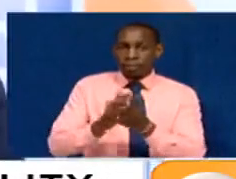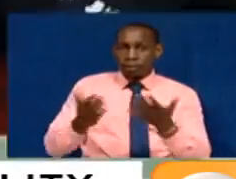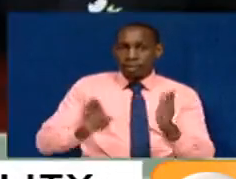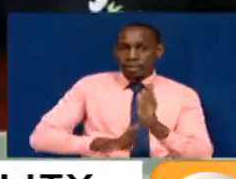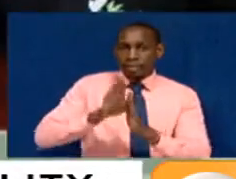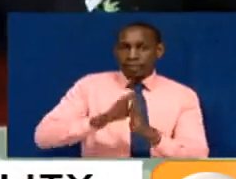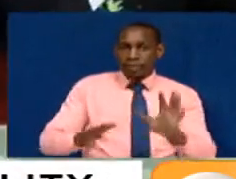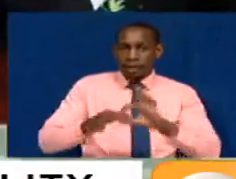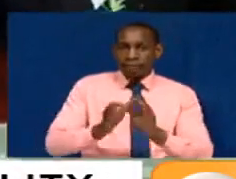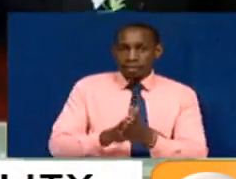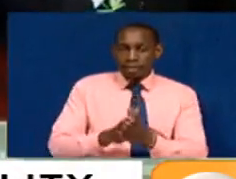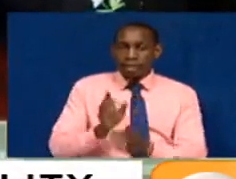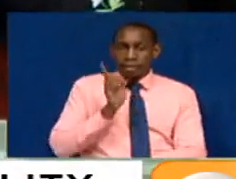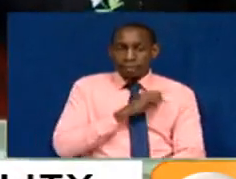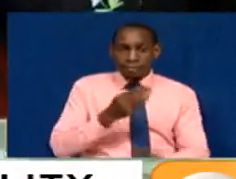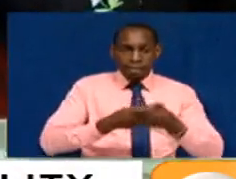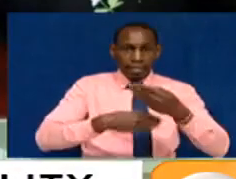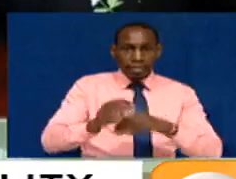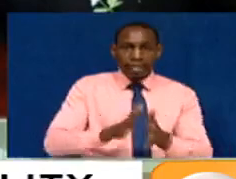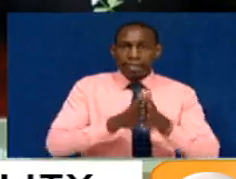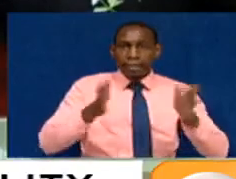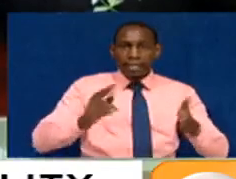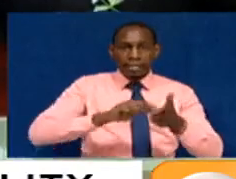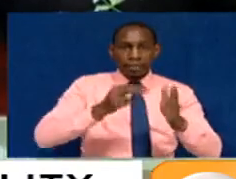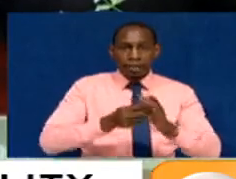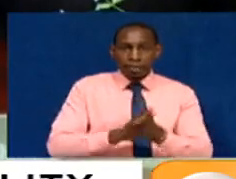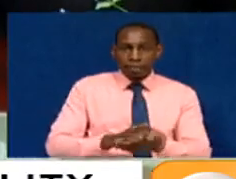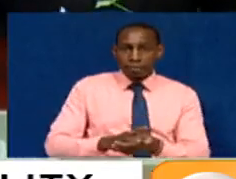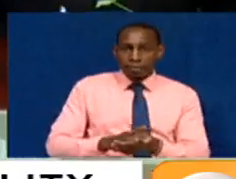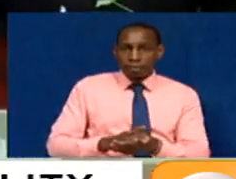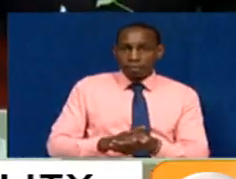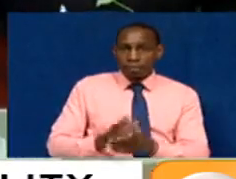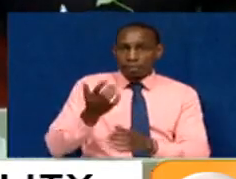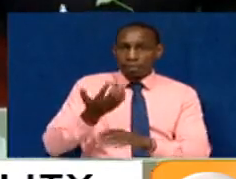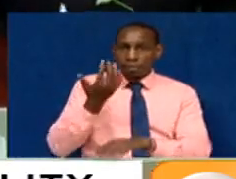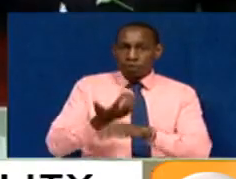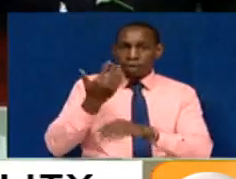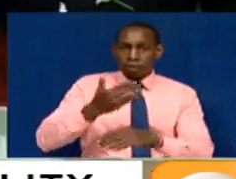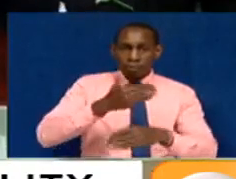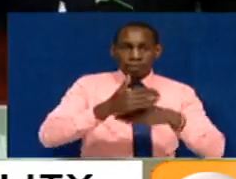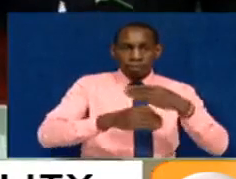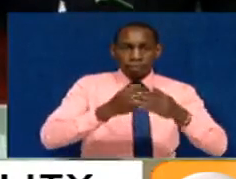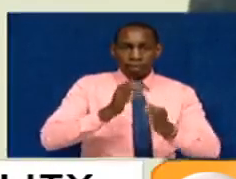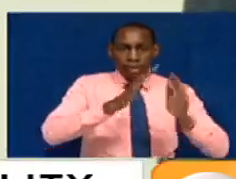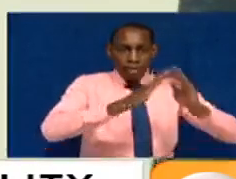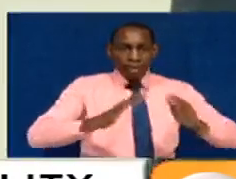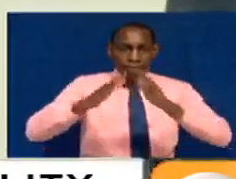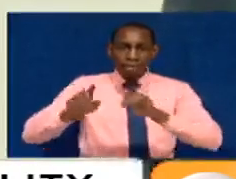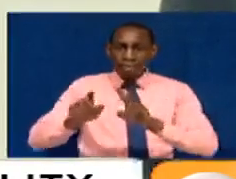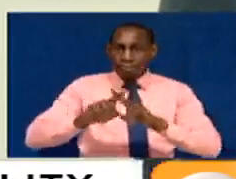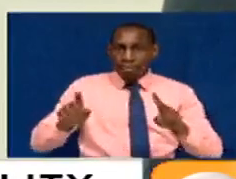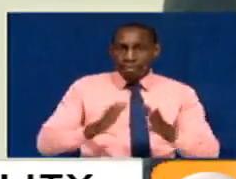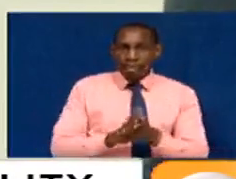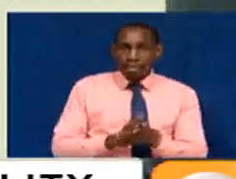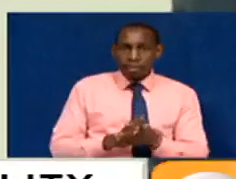development subsidiary, has managed to complete the sale of its largest project, the Comarock Heights Apartments in Comarock Estate, and also commenced